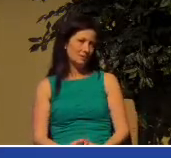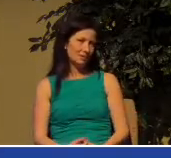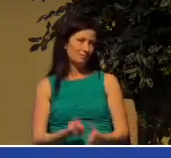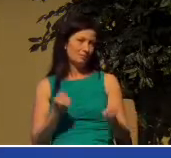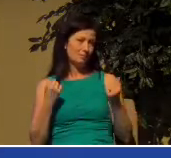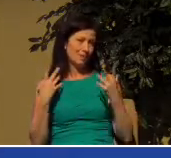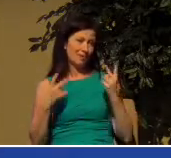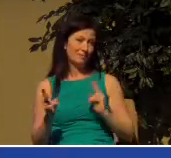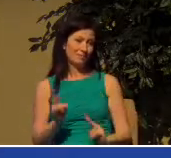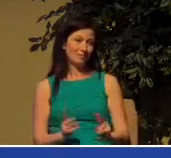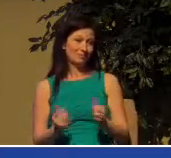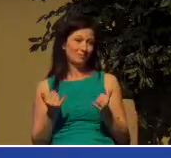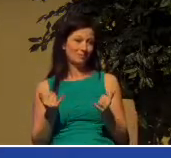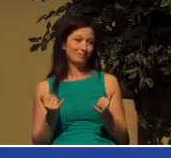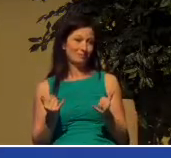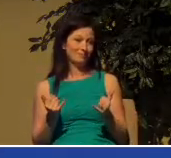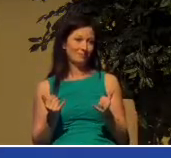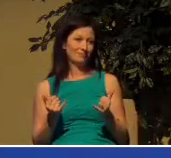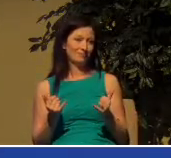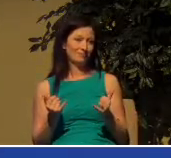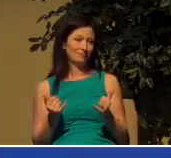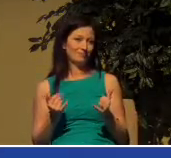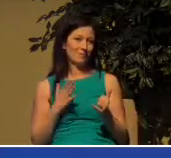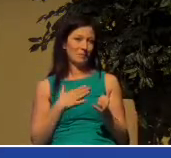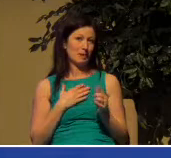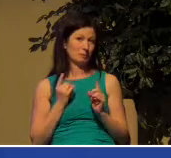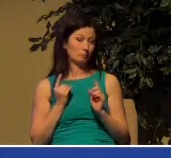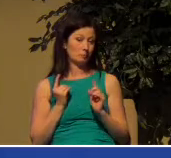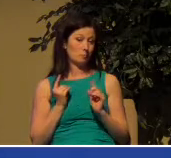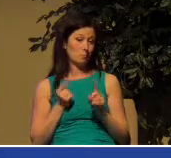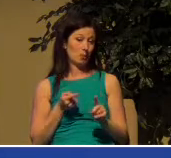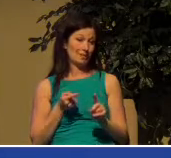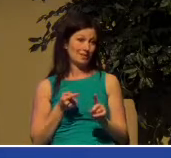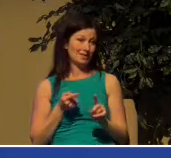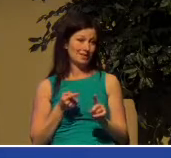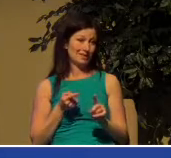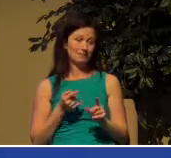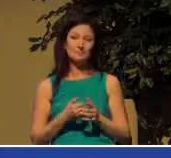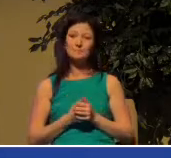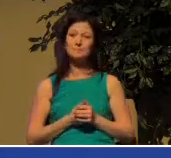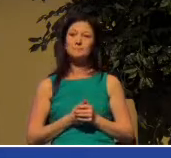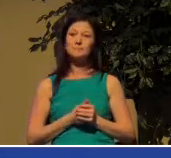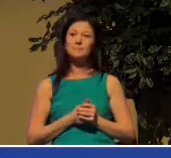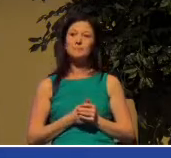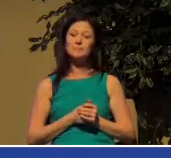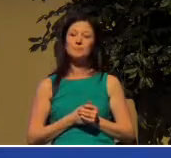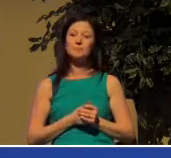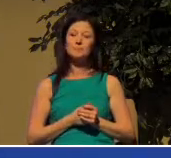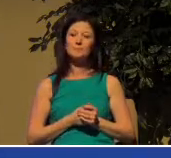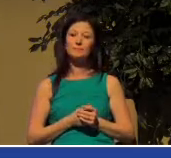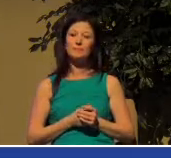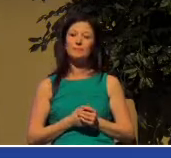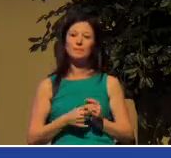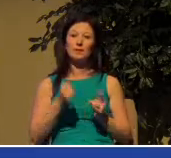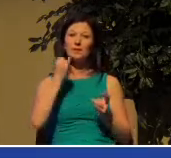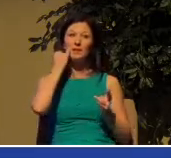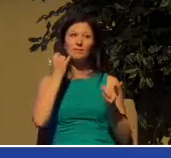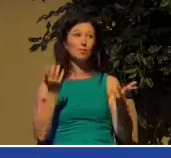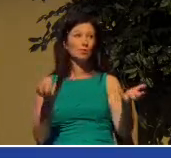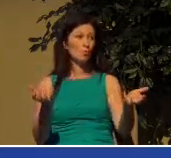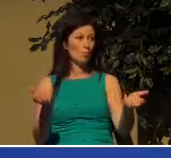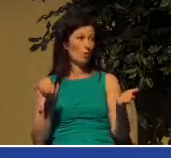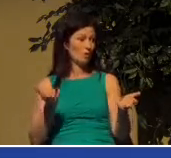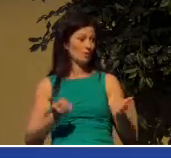So, here's what I'm getting to. If we want to not only survive,